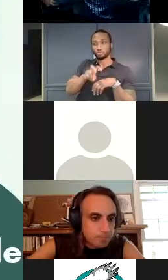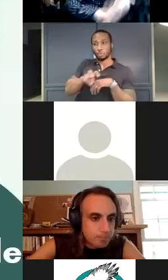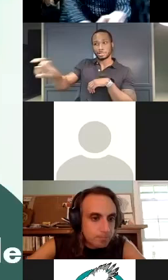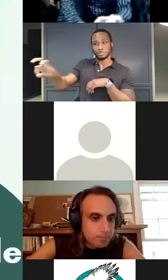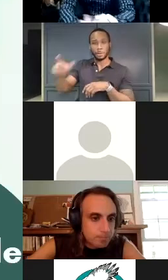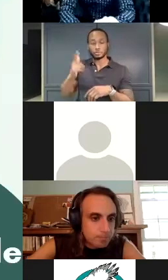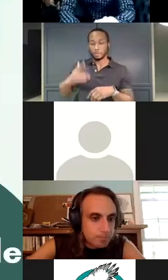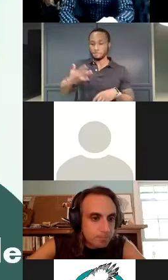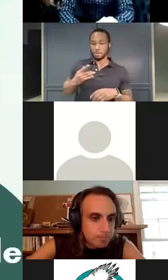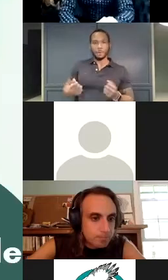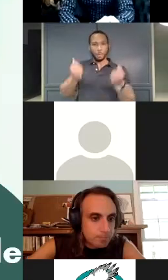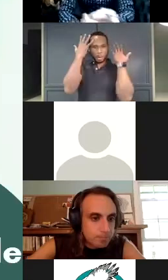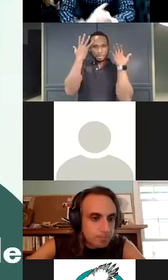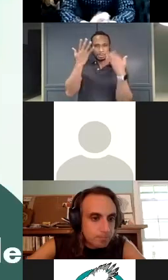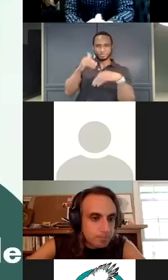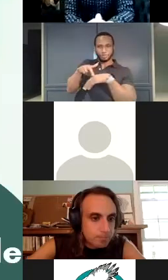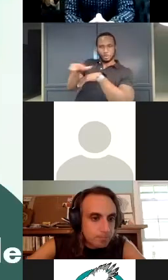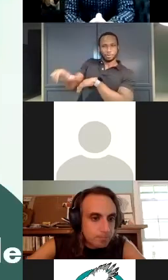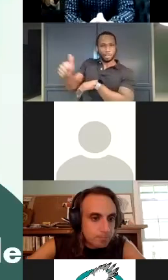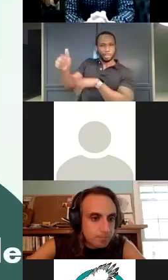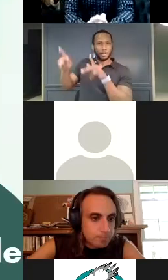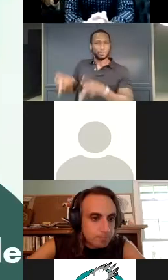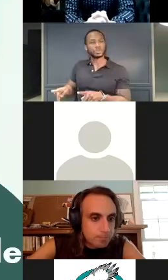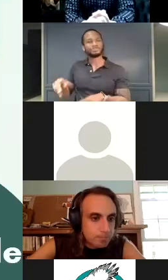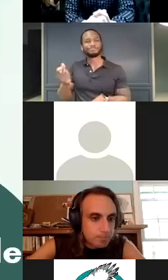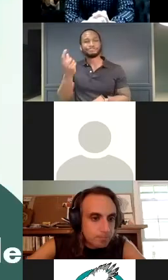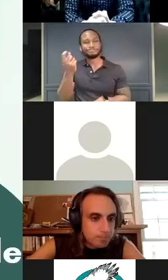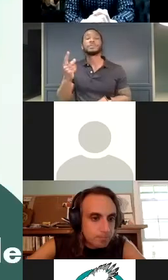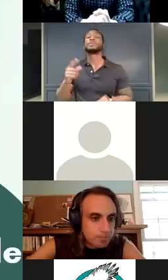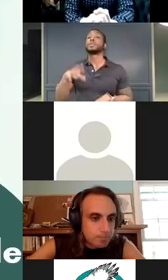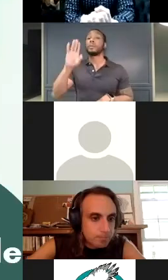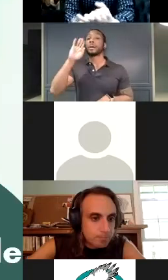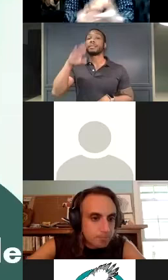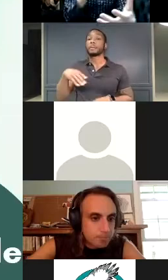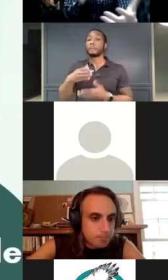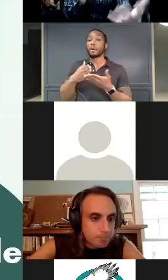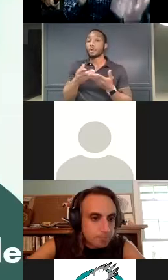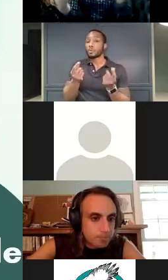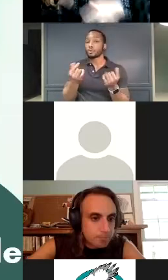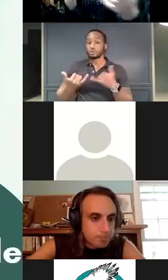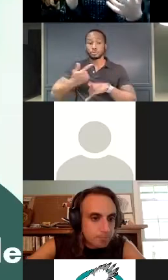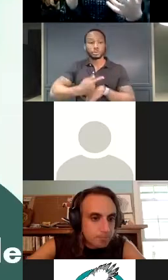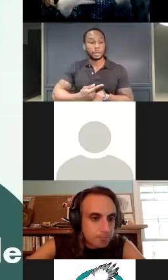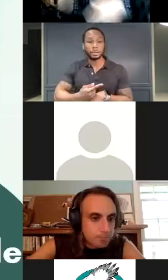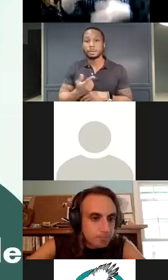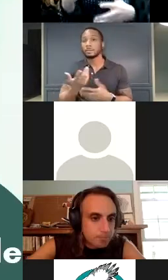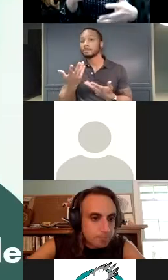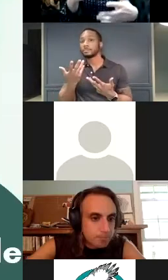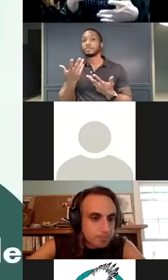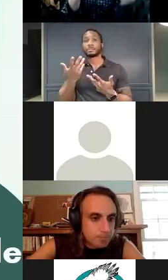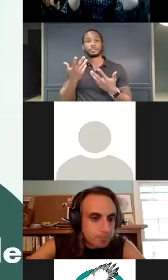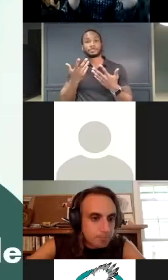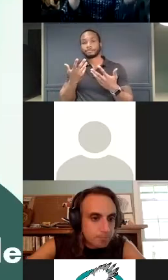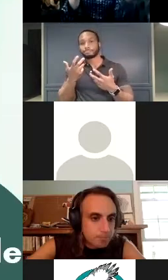overwhelming and hard. And so I think part of what we're going to do today is like problematize that